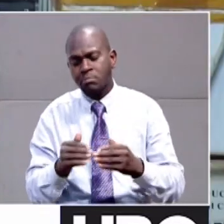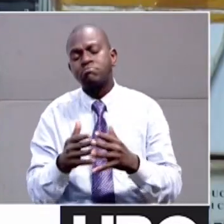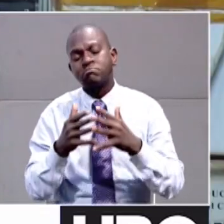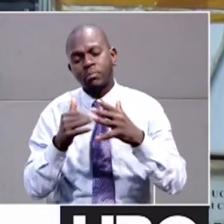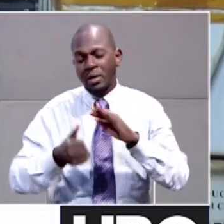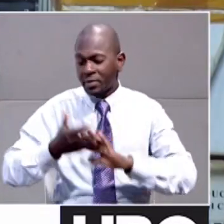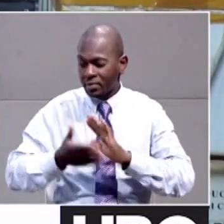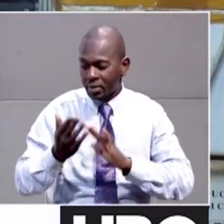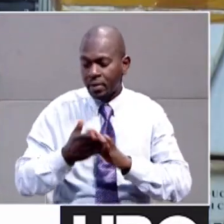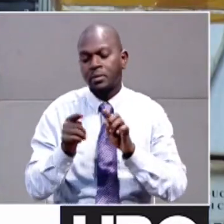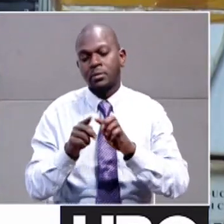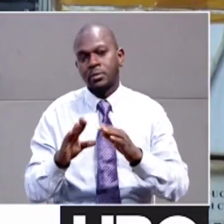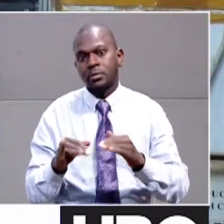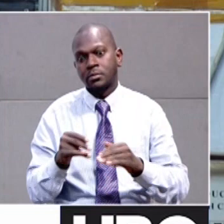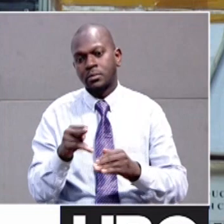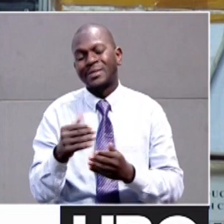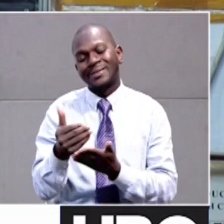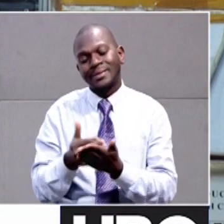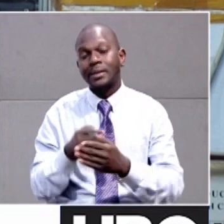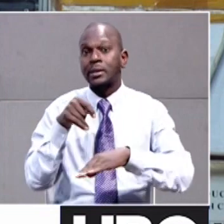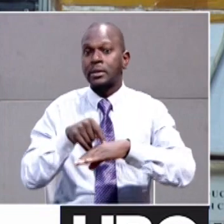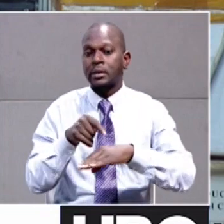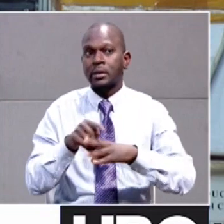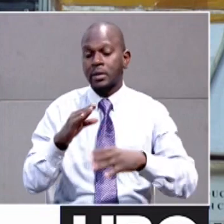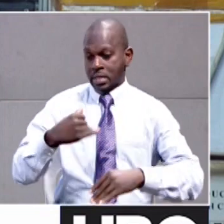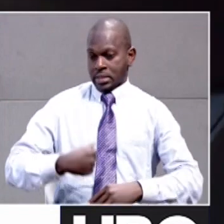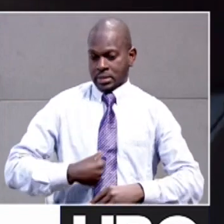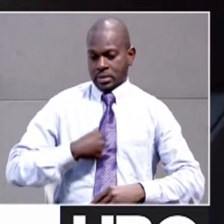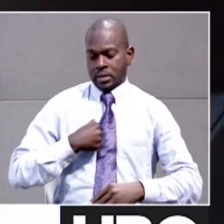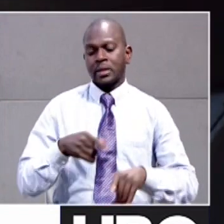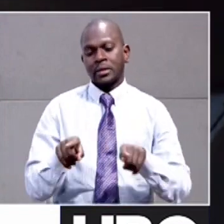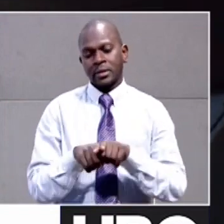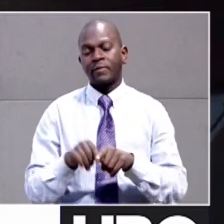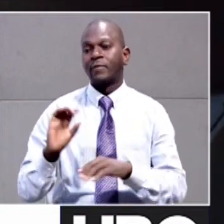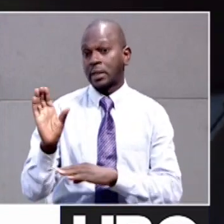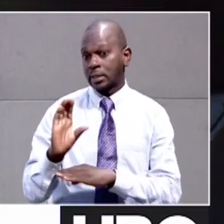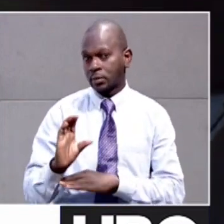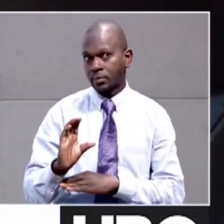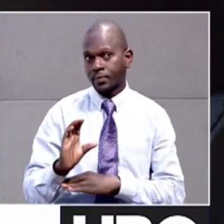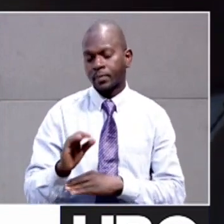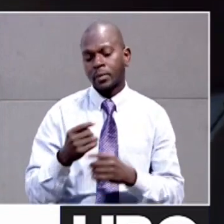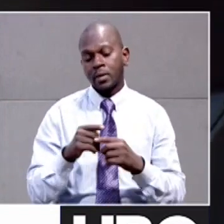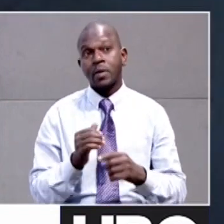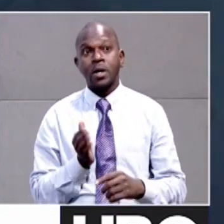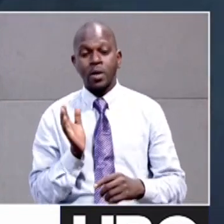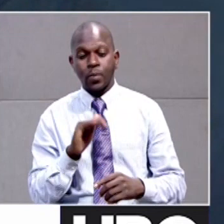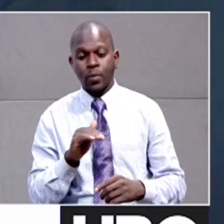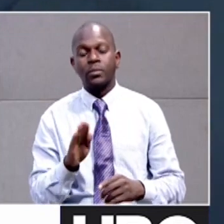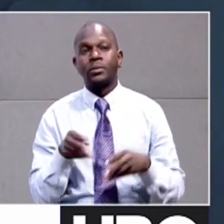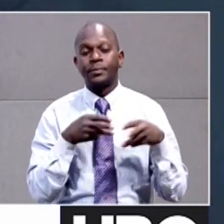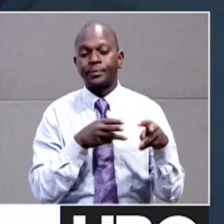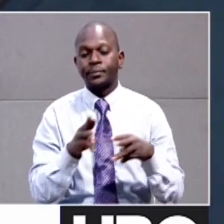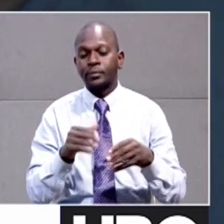quickly, and then it can save time for you yourself and also for the customer. But to complete the strategy on